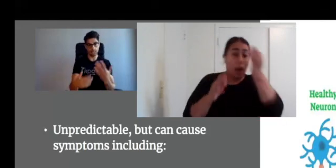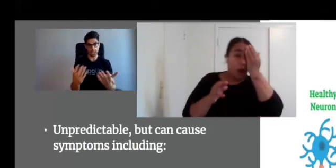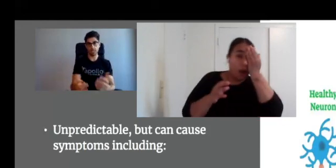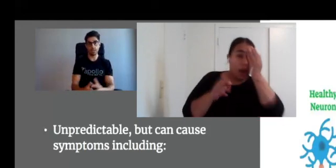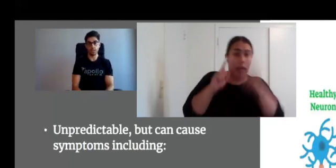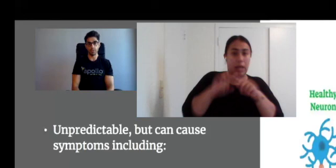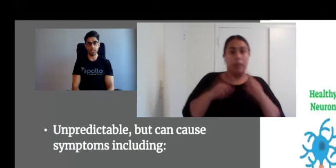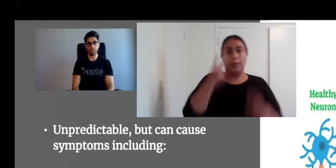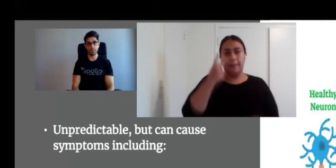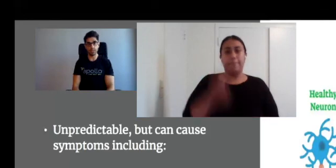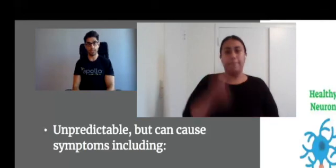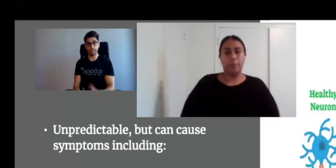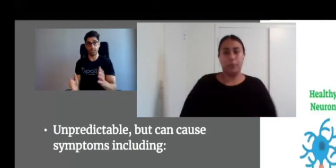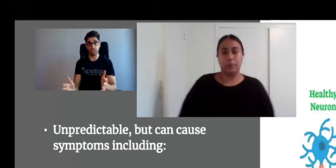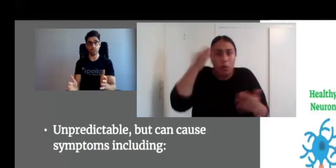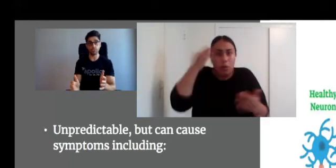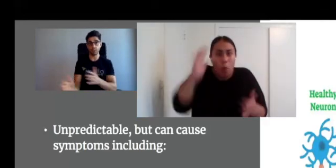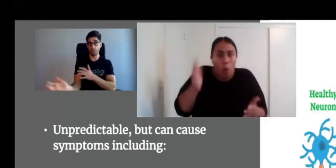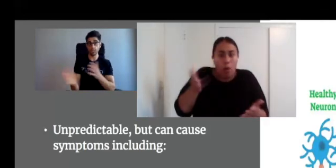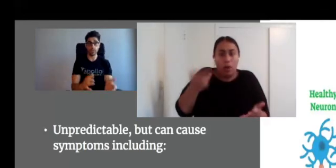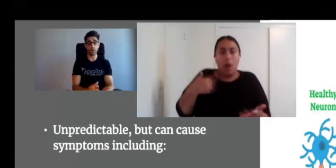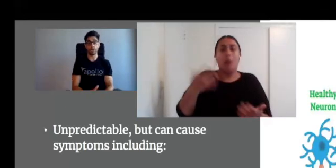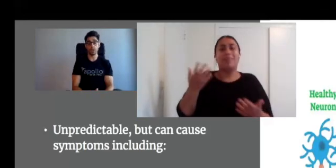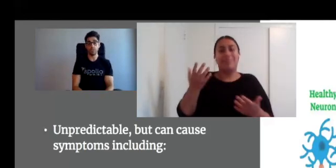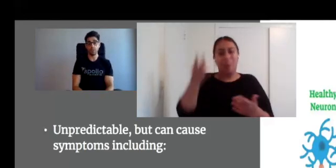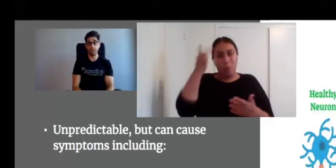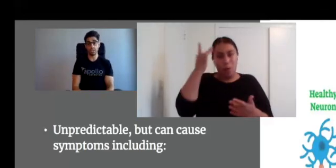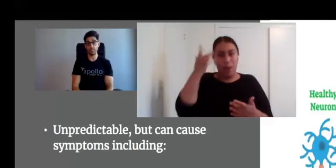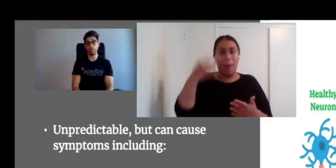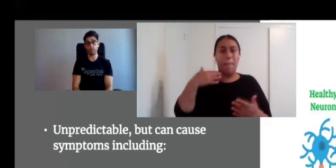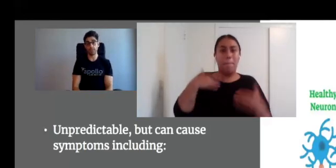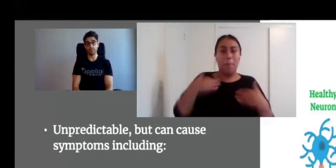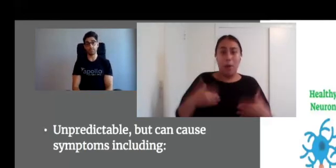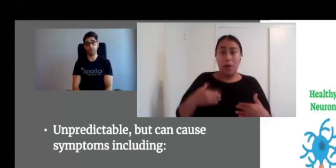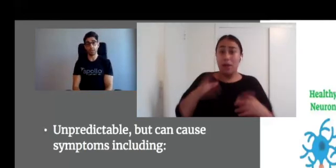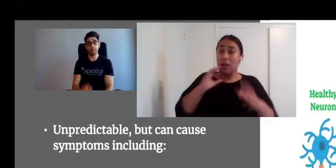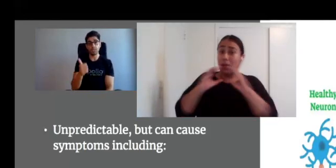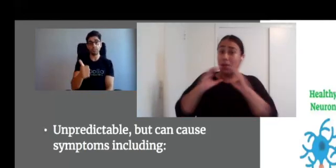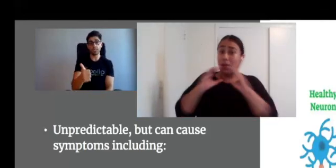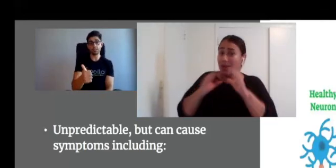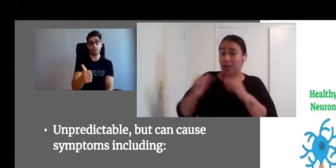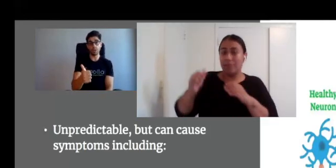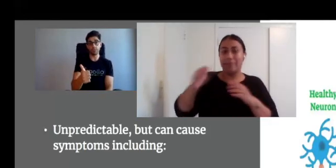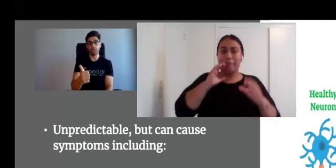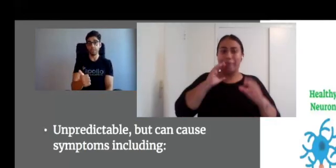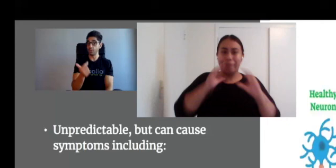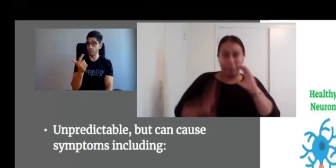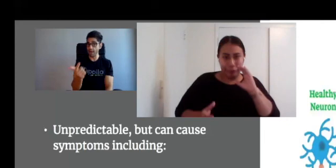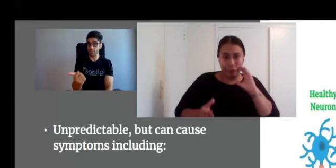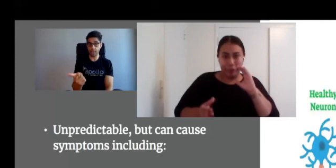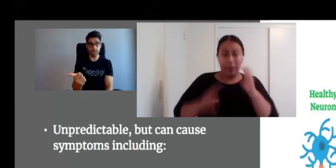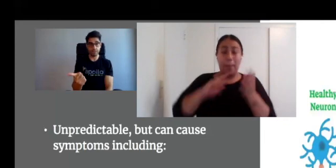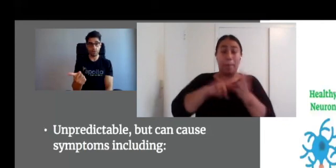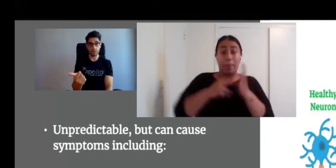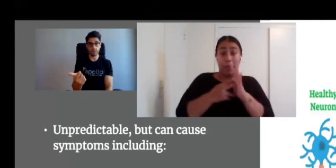and it can present with as an initial symptom or later on with any type of MS. There is numbness involved, there's